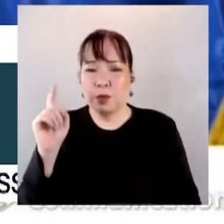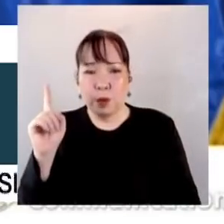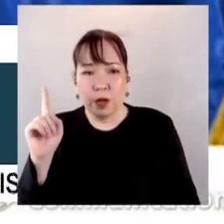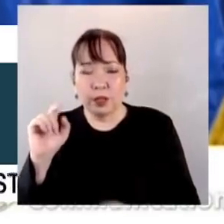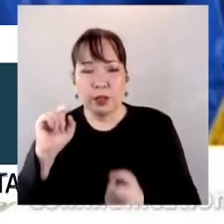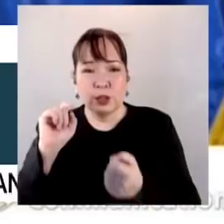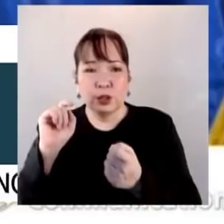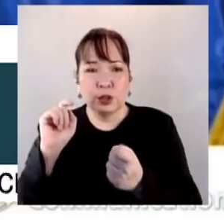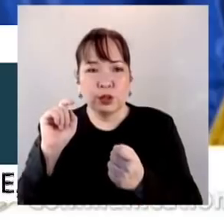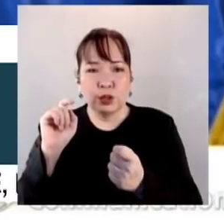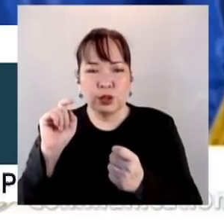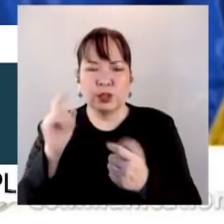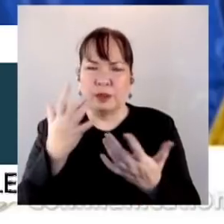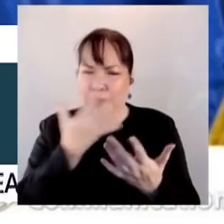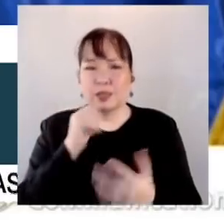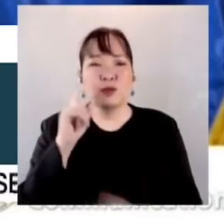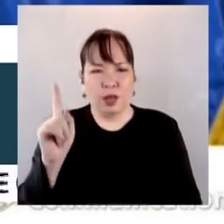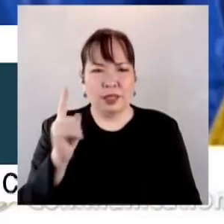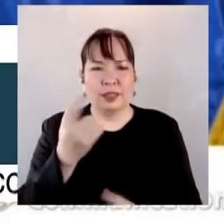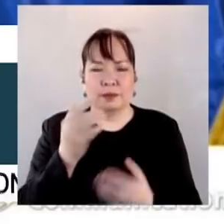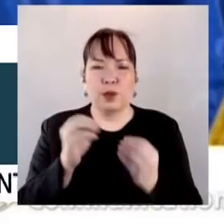be a good